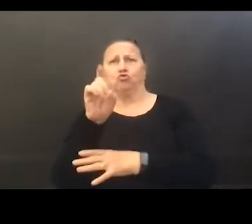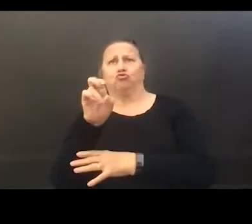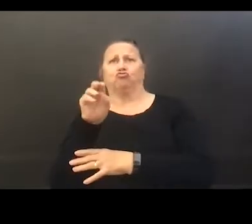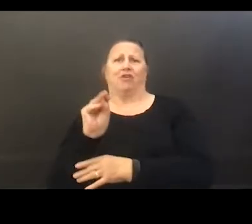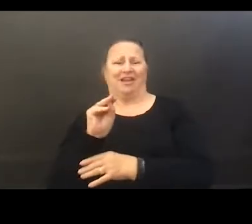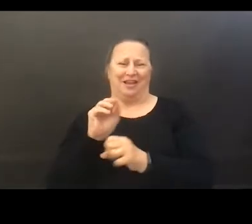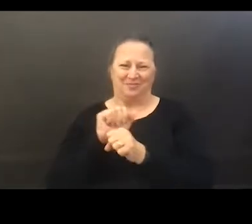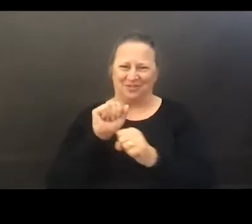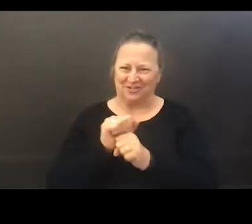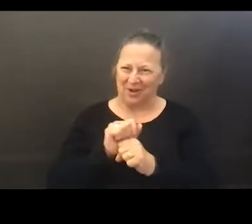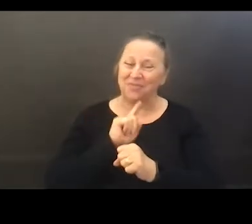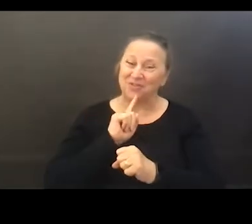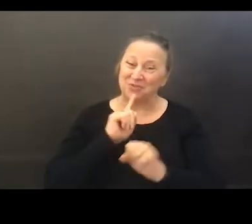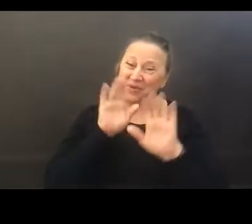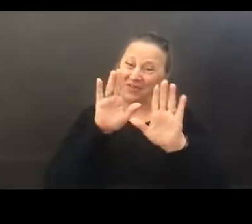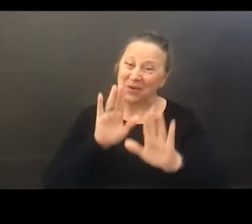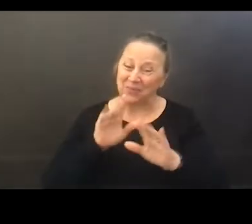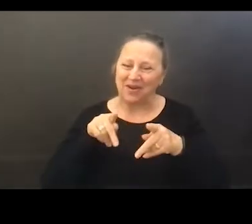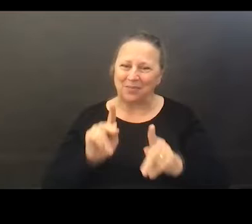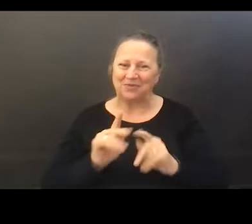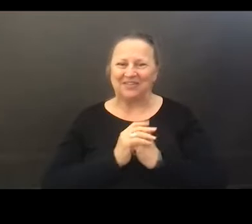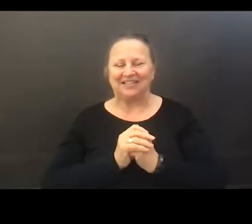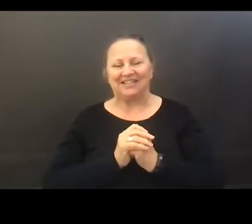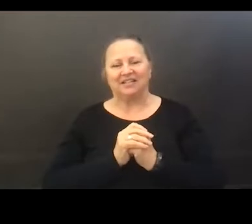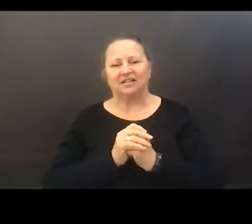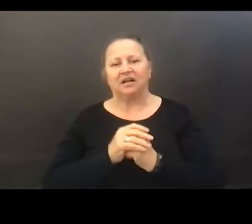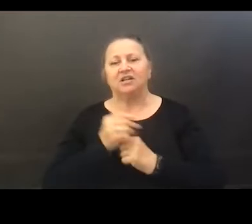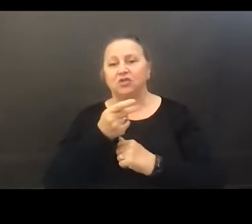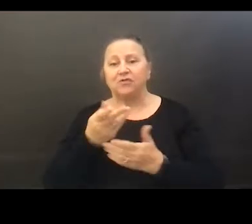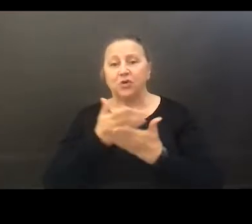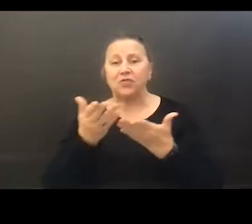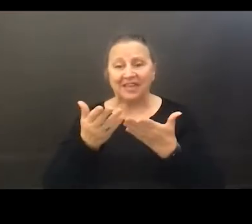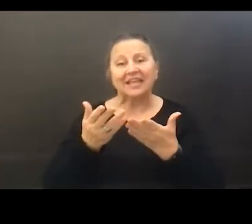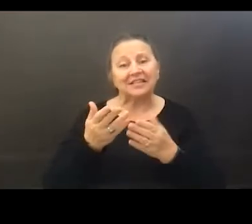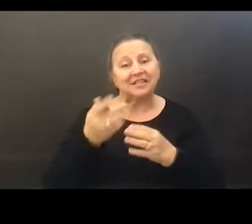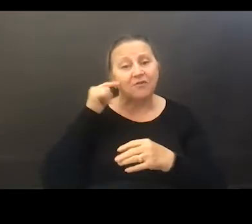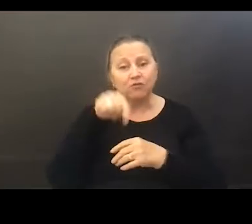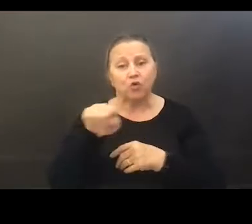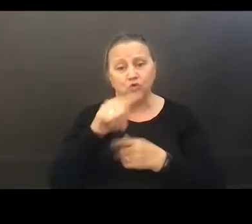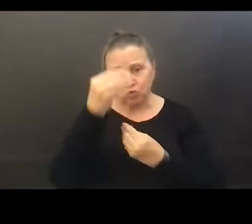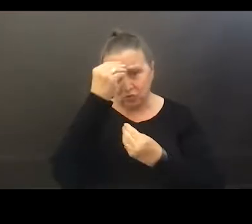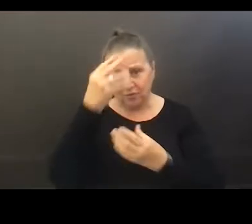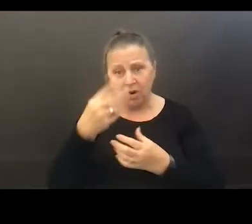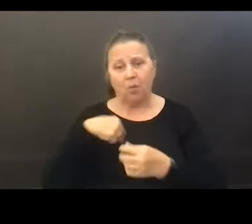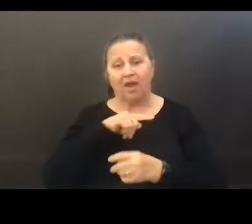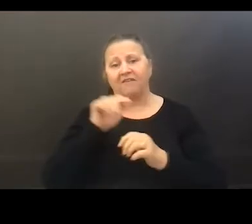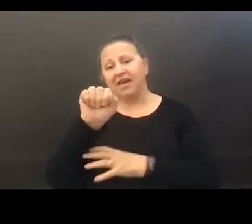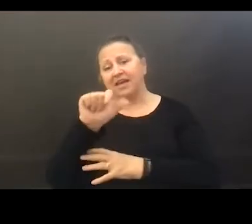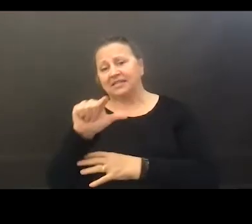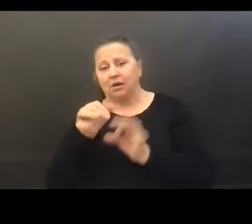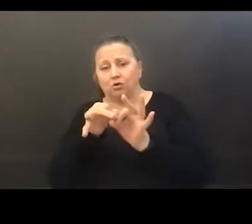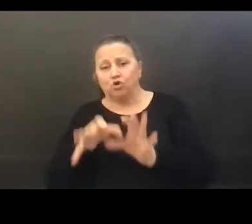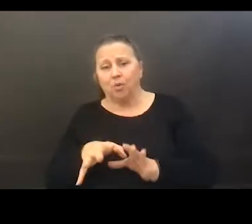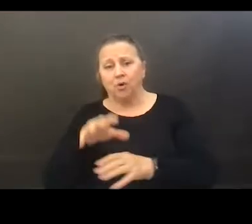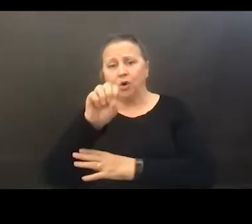is a unique opportunity. A couple of things for you, a little bit of housekeeping. We do have an American Sign Language interpreter. Her name is Sonia.